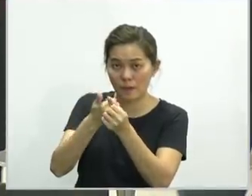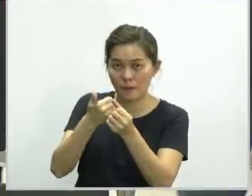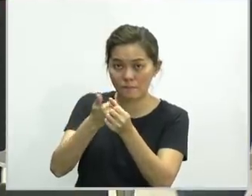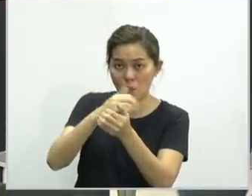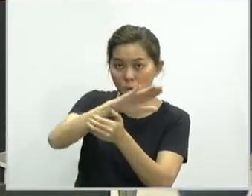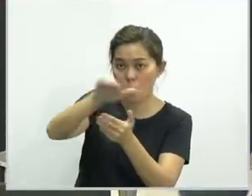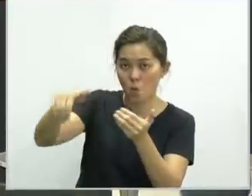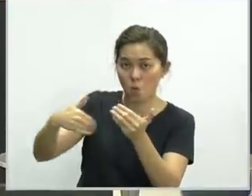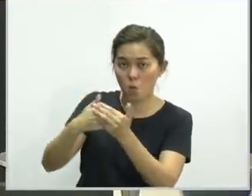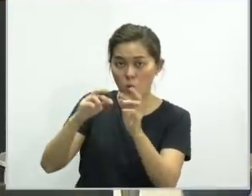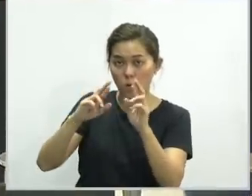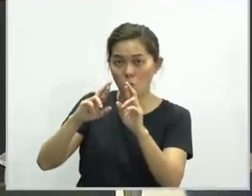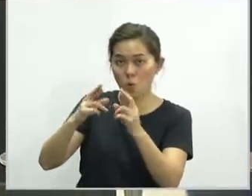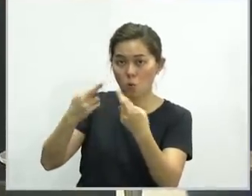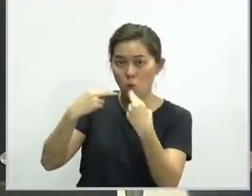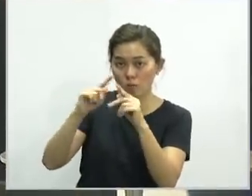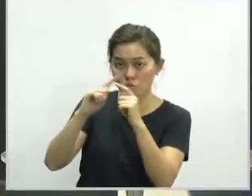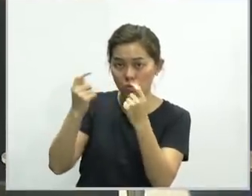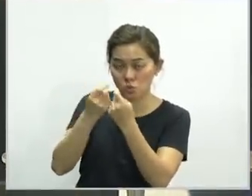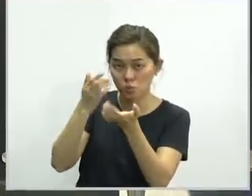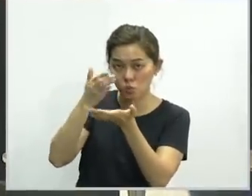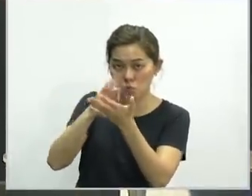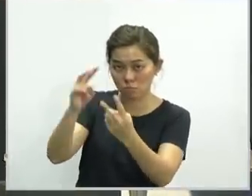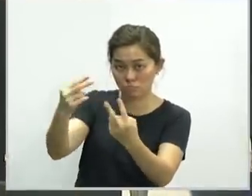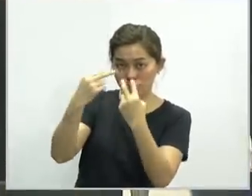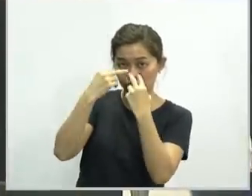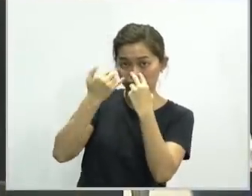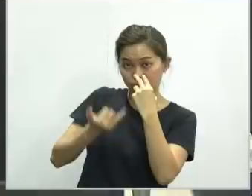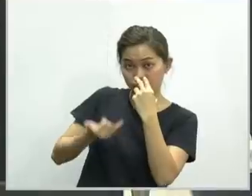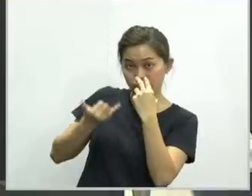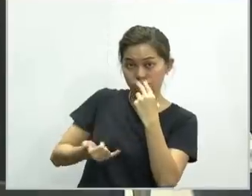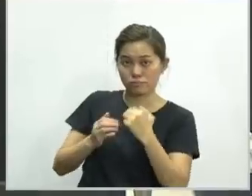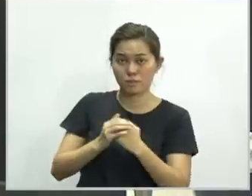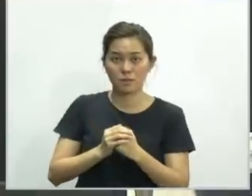All the response team, can you please stop and look at me now?